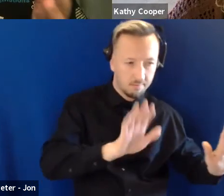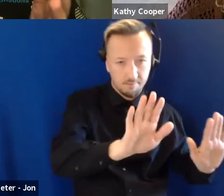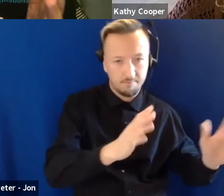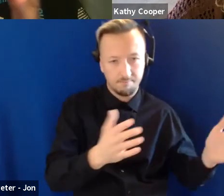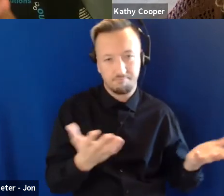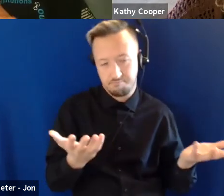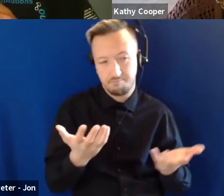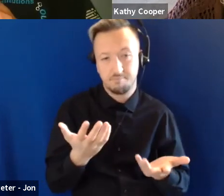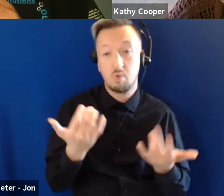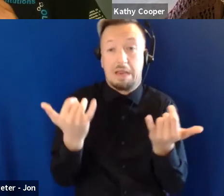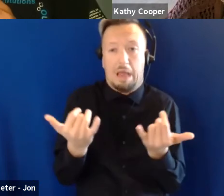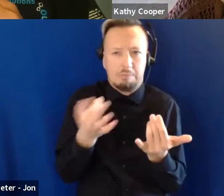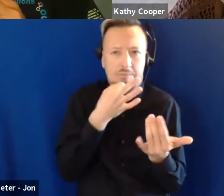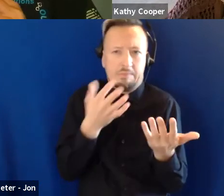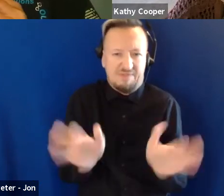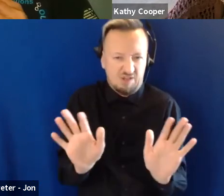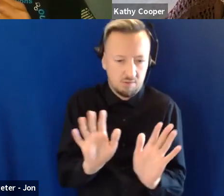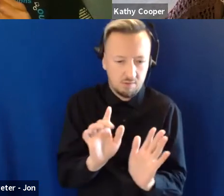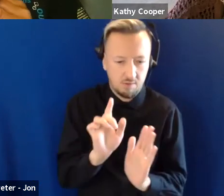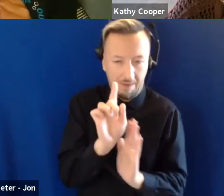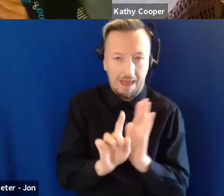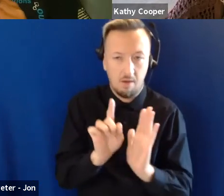So I don't know, we're sort of closing in on an hour.